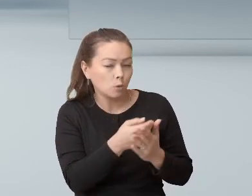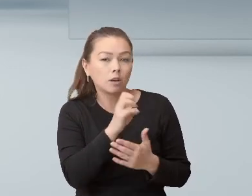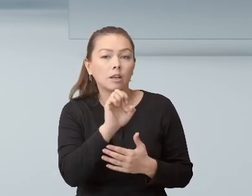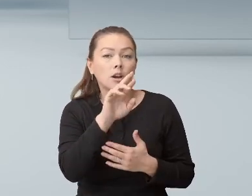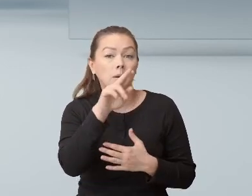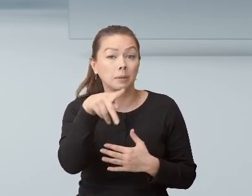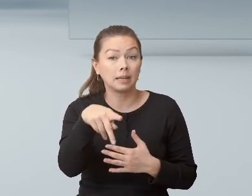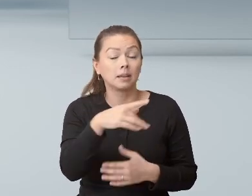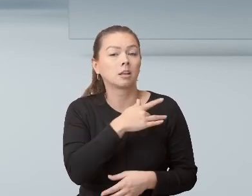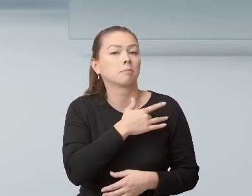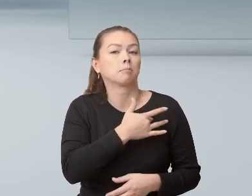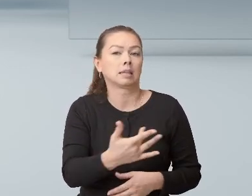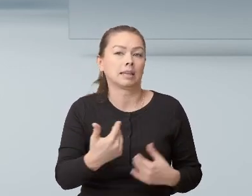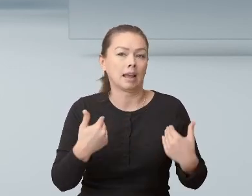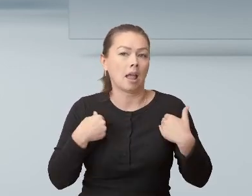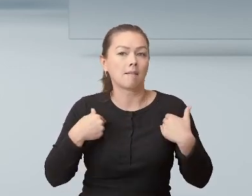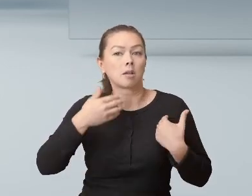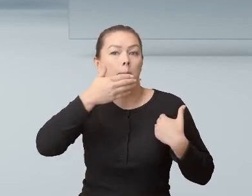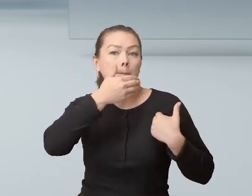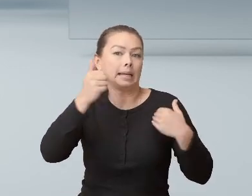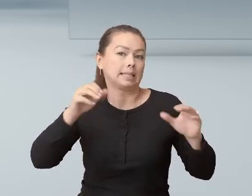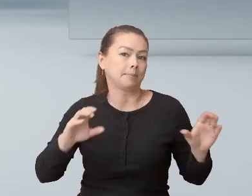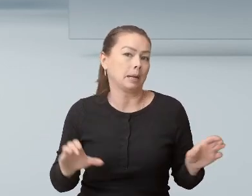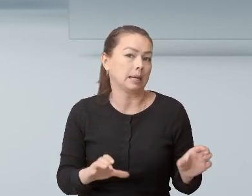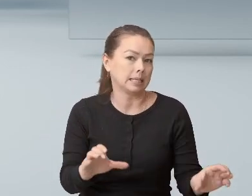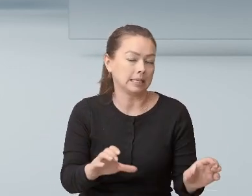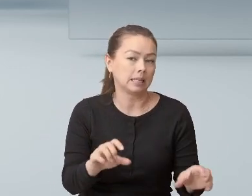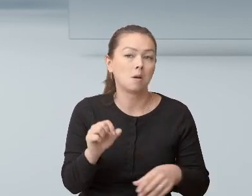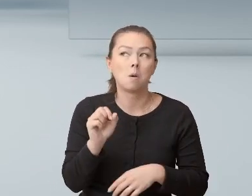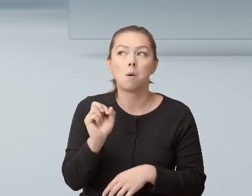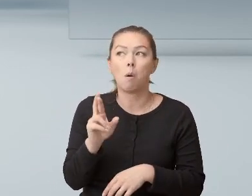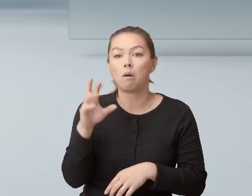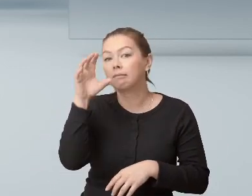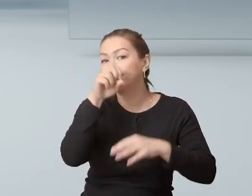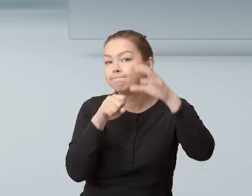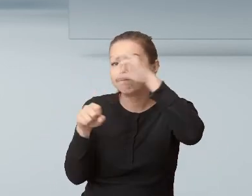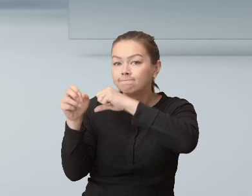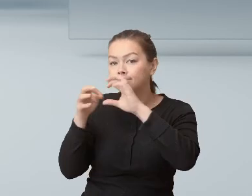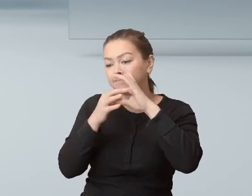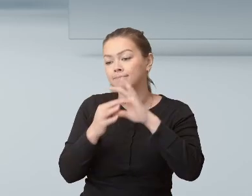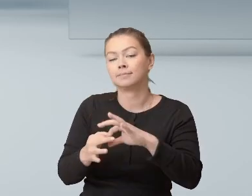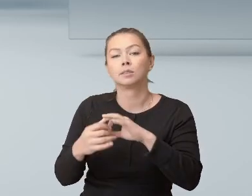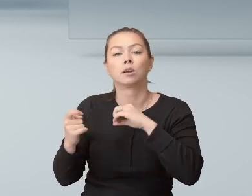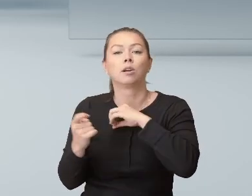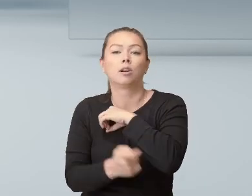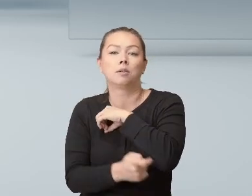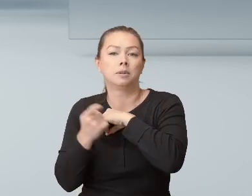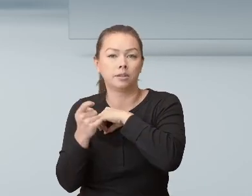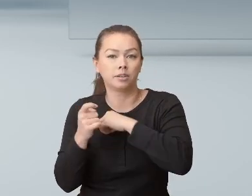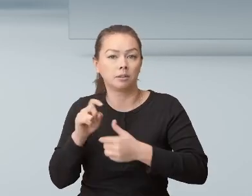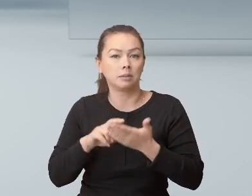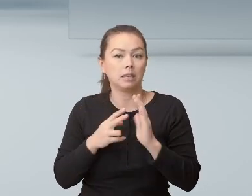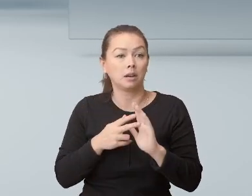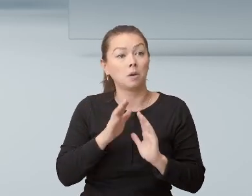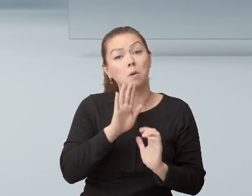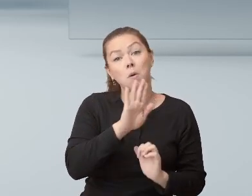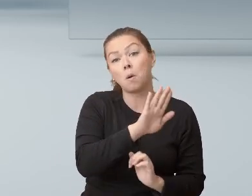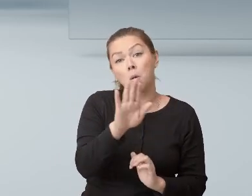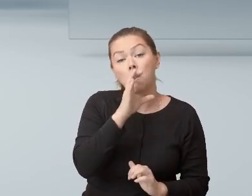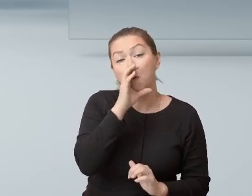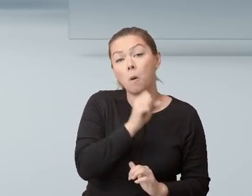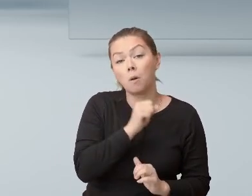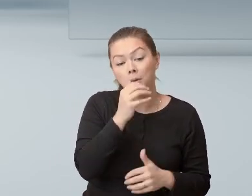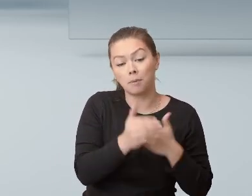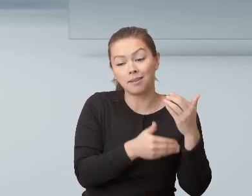practices or assumptions about automation that the new ERP can do, where you end up throwing out some of the old process. So you have to